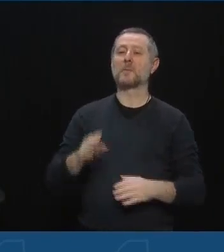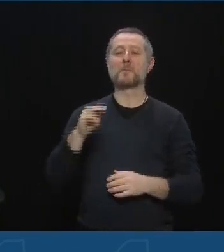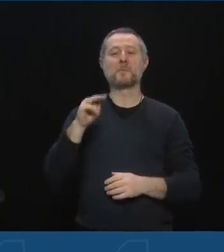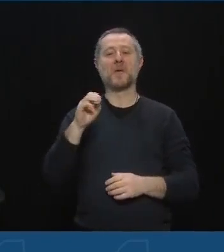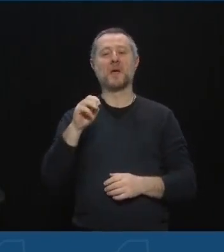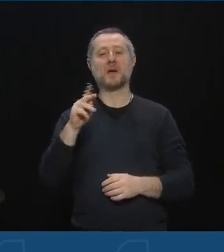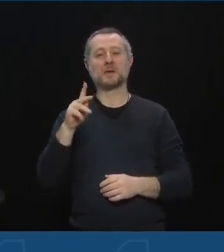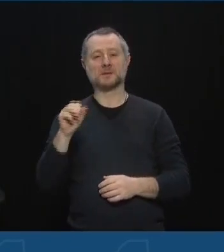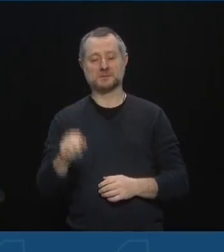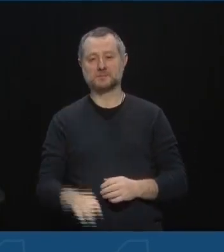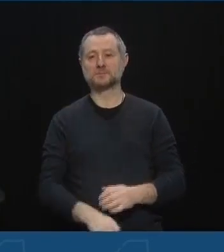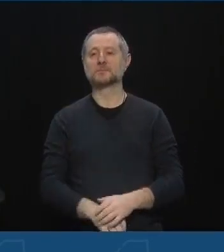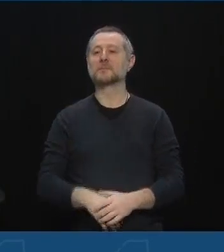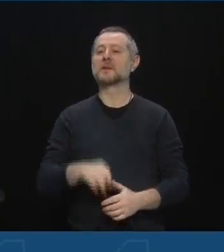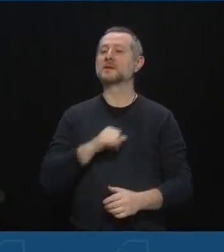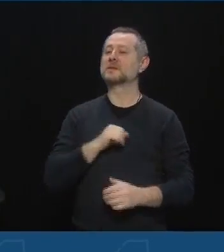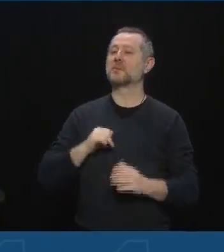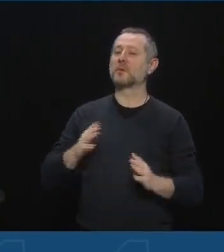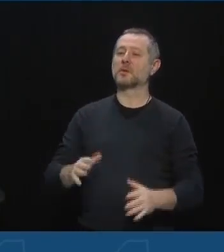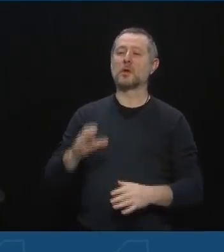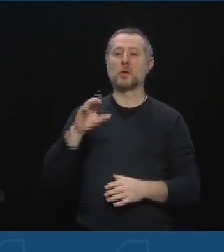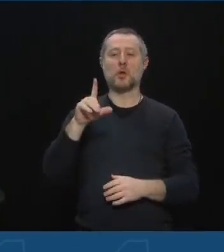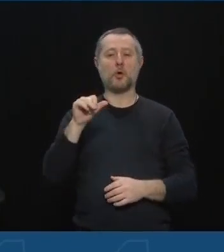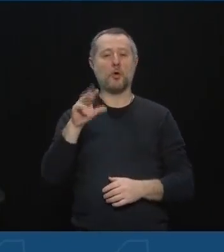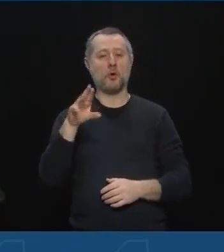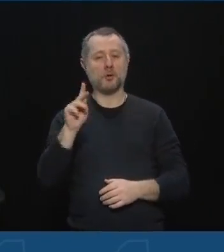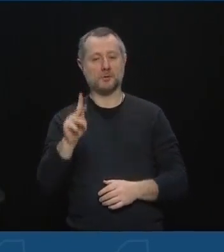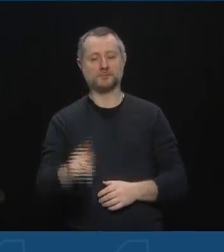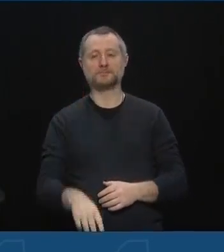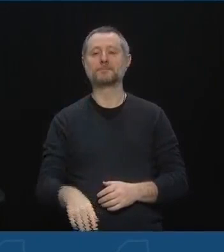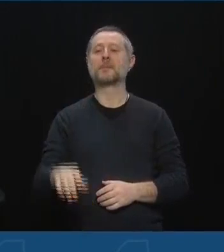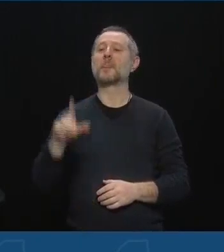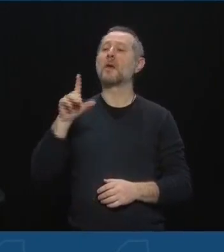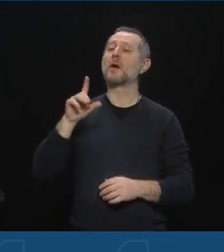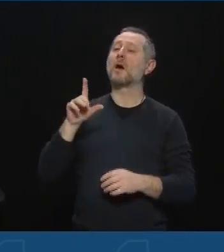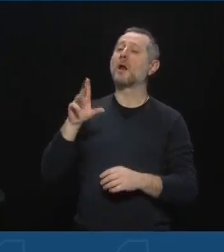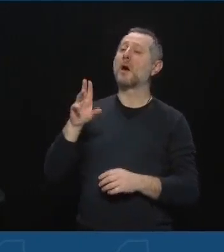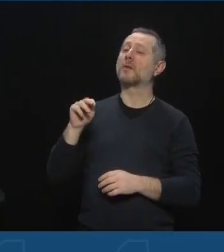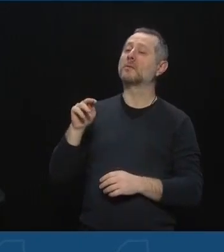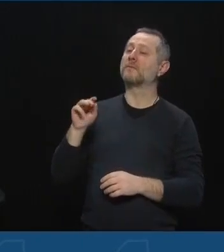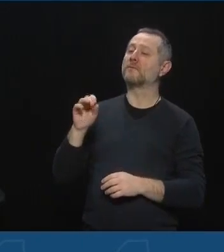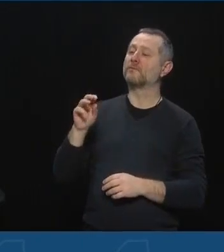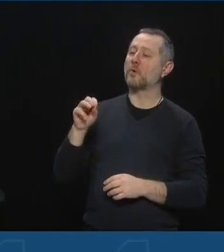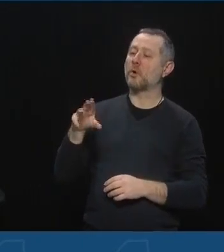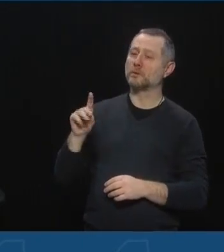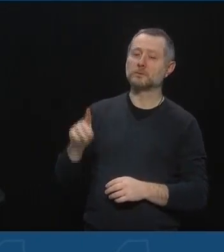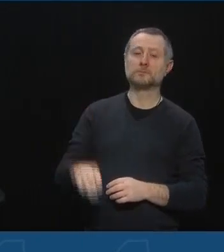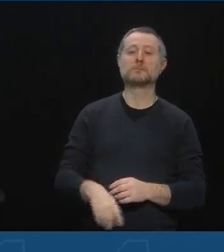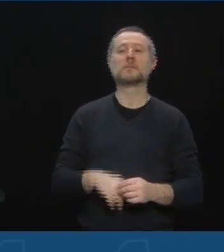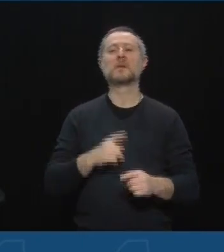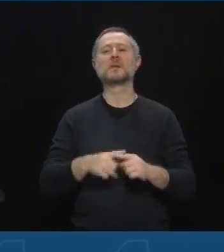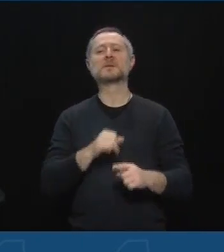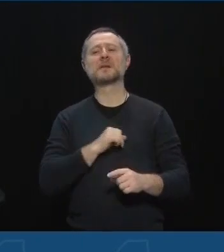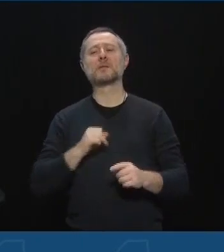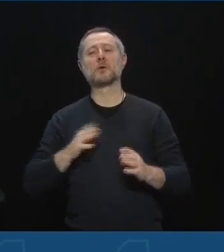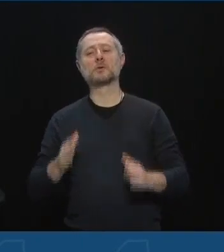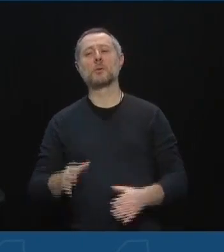Assemblymember Sarah Clark, Assemblymember Jen Lunsford, Senator Sam Brook, Senator Jeremy